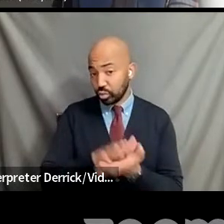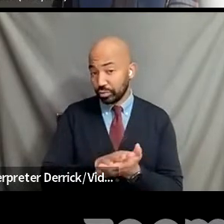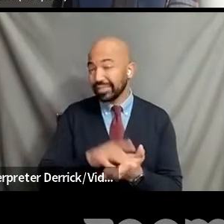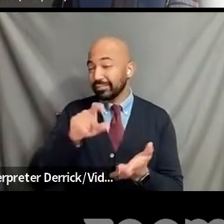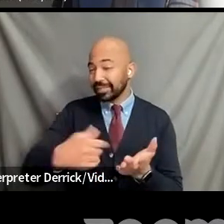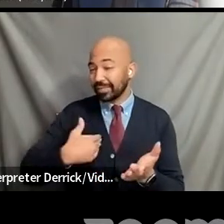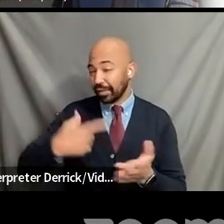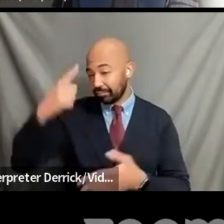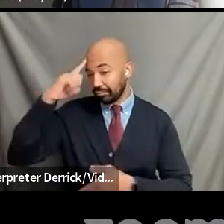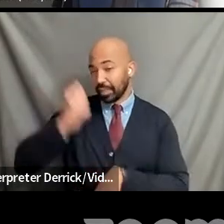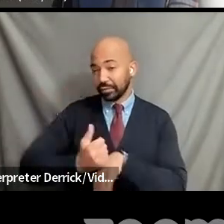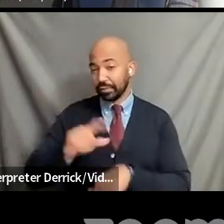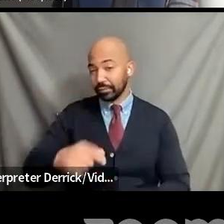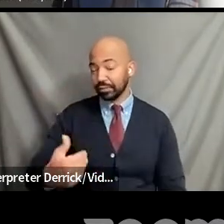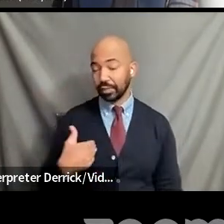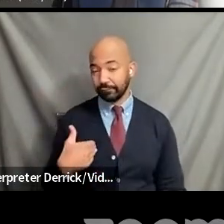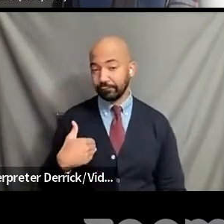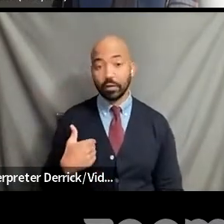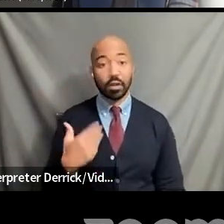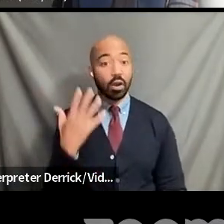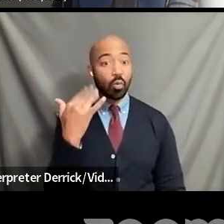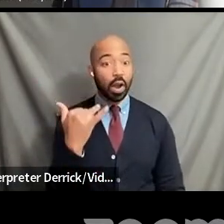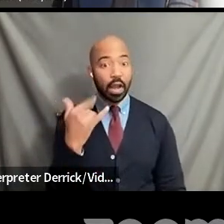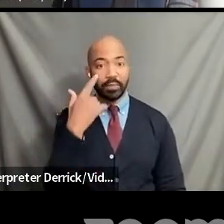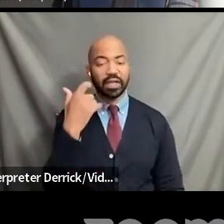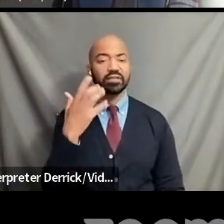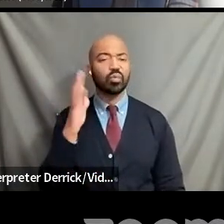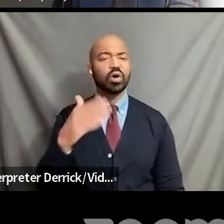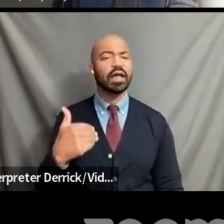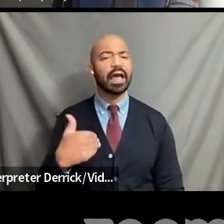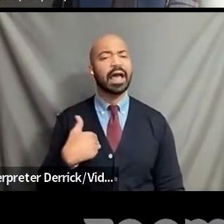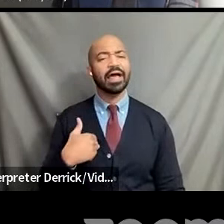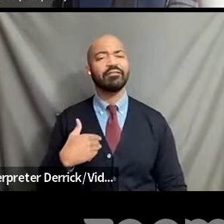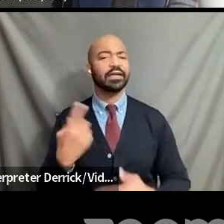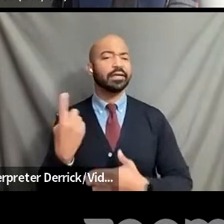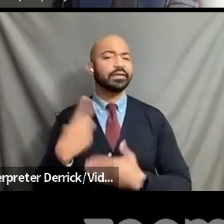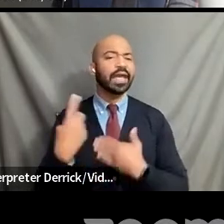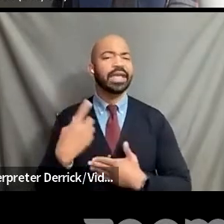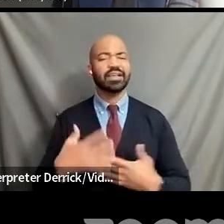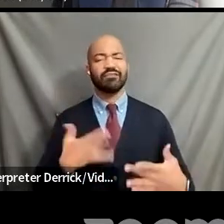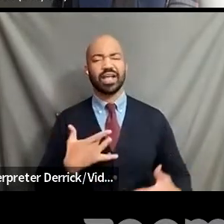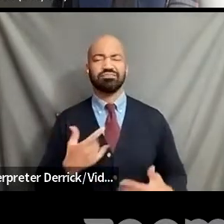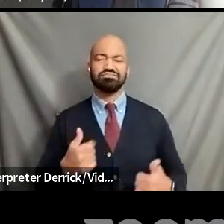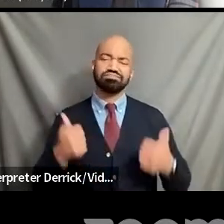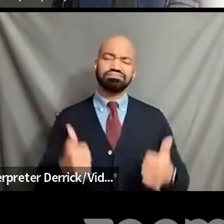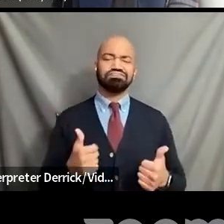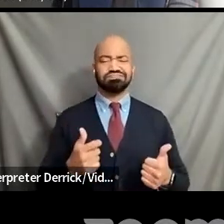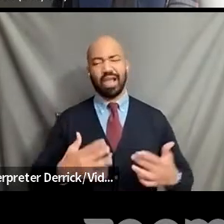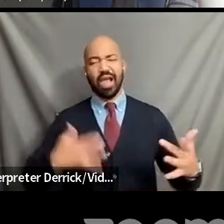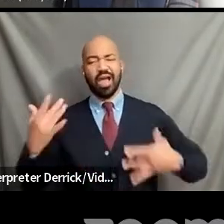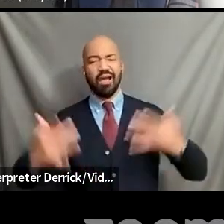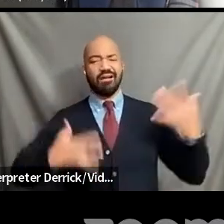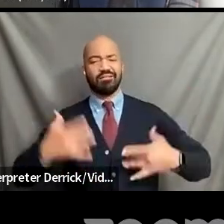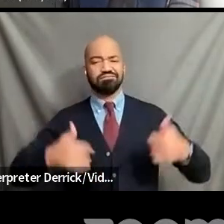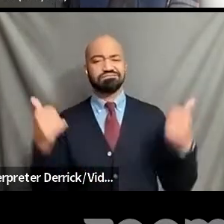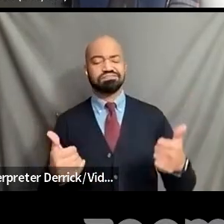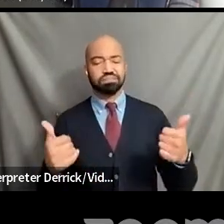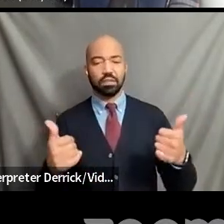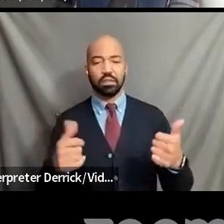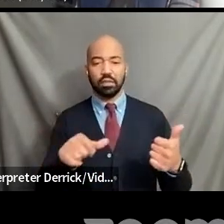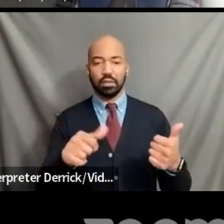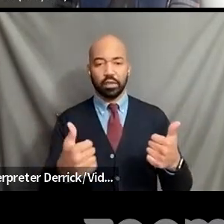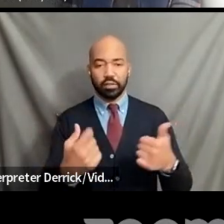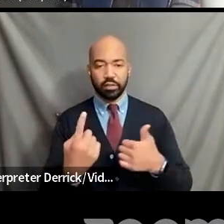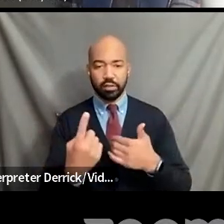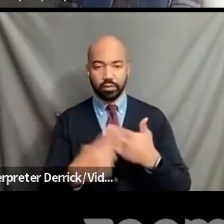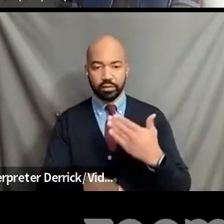that mindset because there's going to be high days where you're doing great. And then there's also going to be very low days too, where